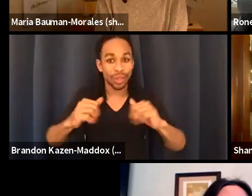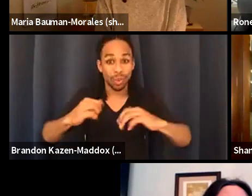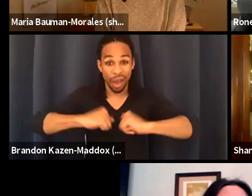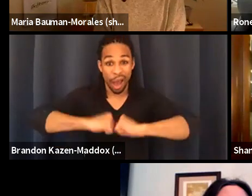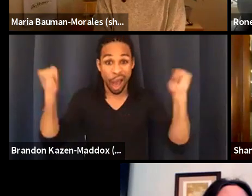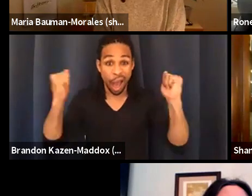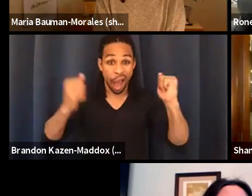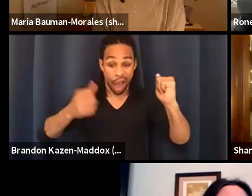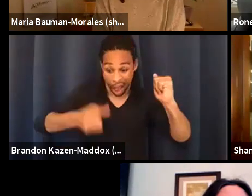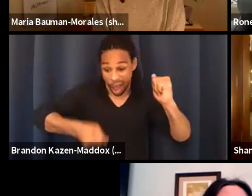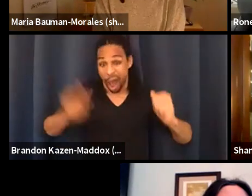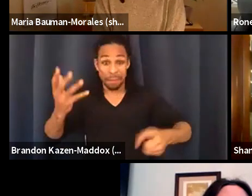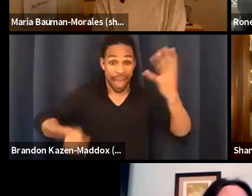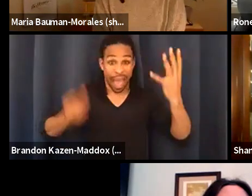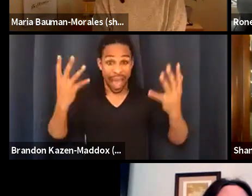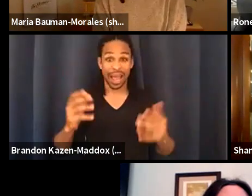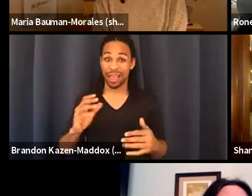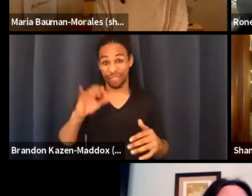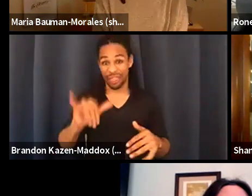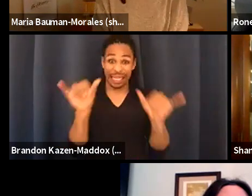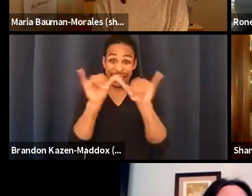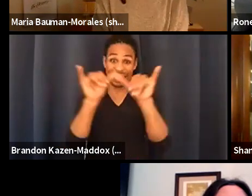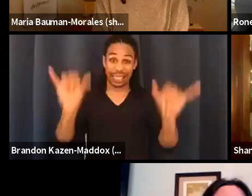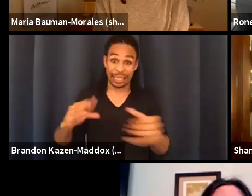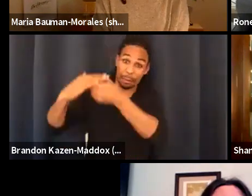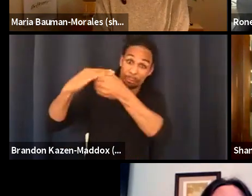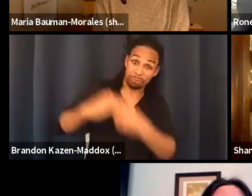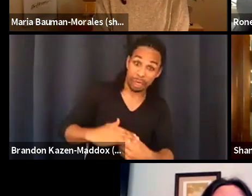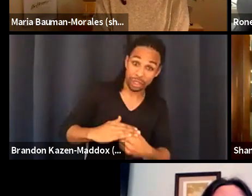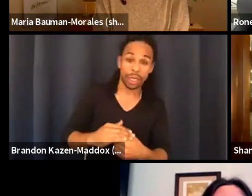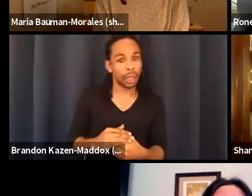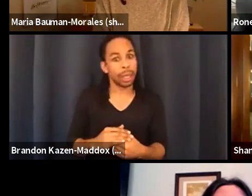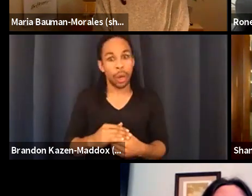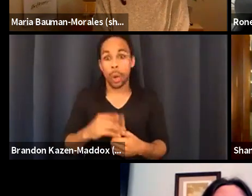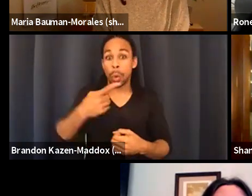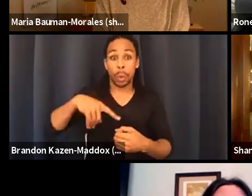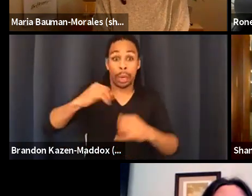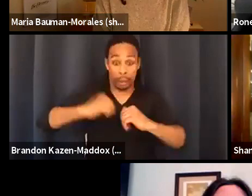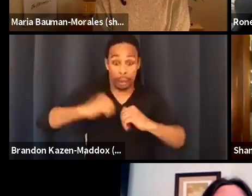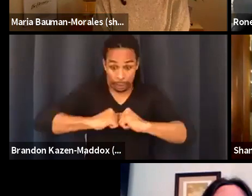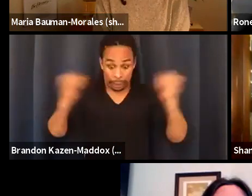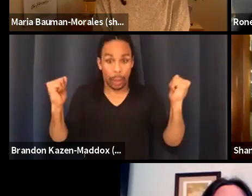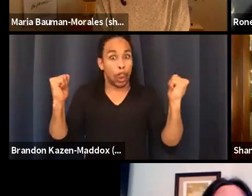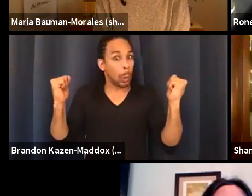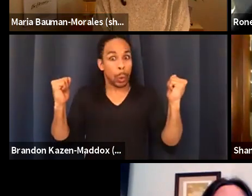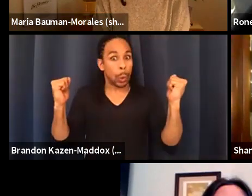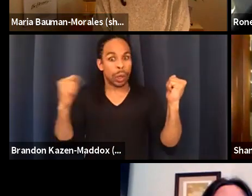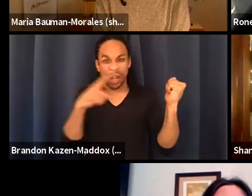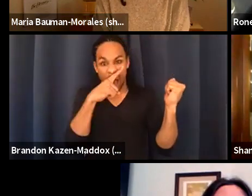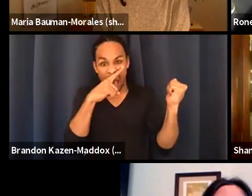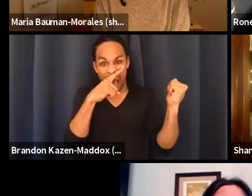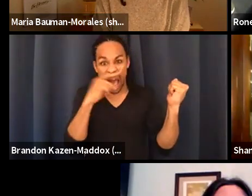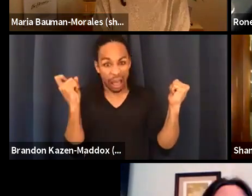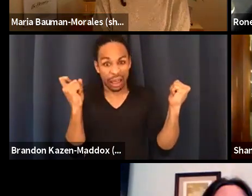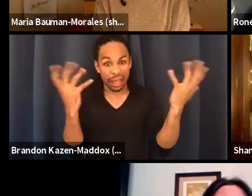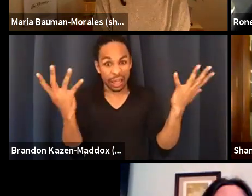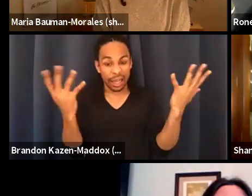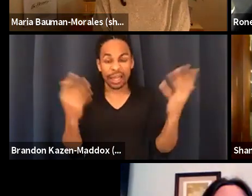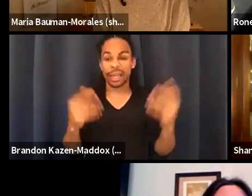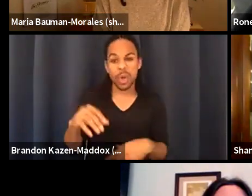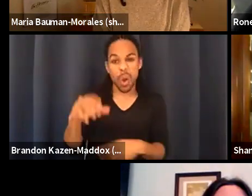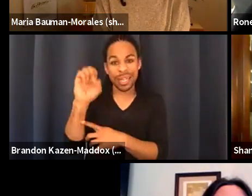oppression, that idea in itself is ugly. You know, racism is ugly. Sexism is ugly. Ageism is ugly. And